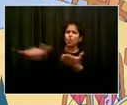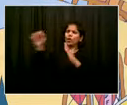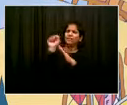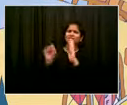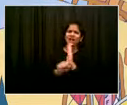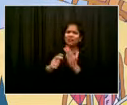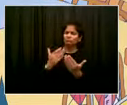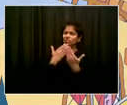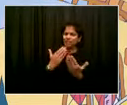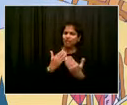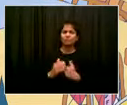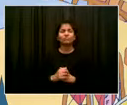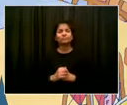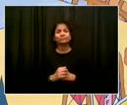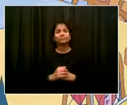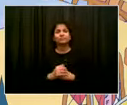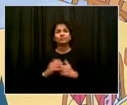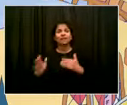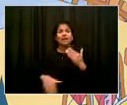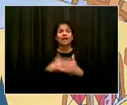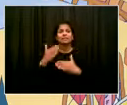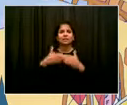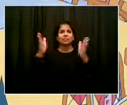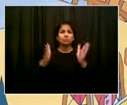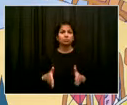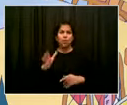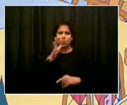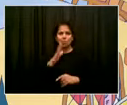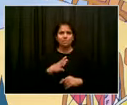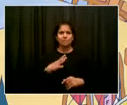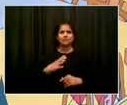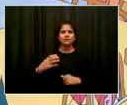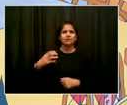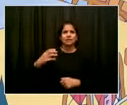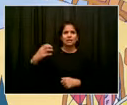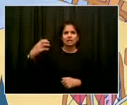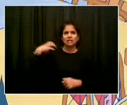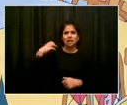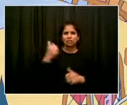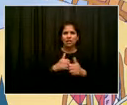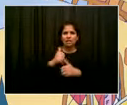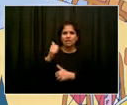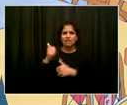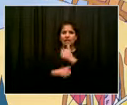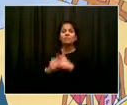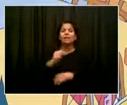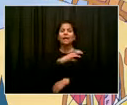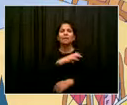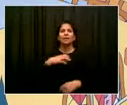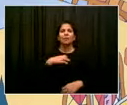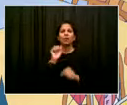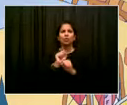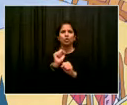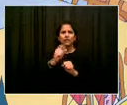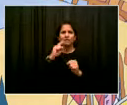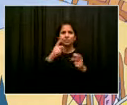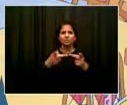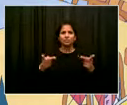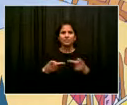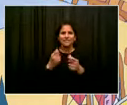another member of the Assembly. She's the chair of the Subcommittee on Workplace Safety. She's also a member of the Health Committee. She's also a healthcare